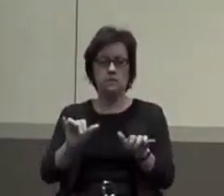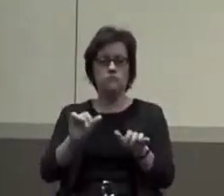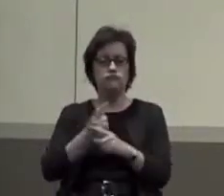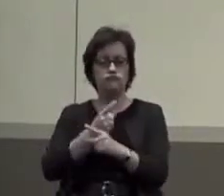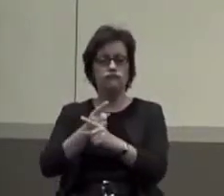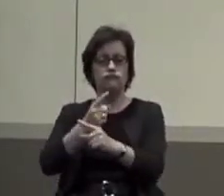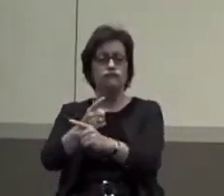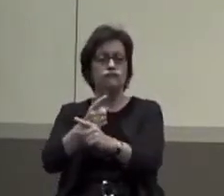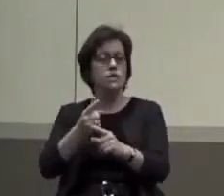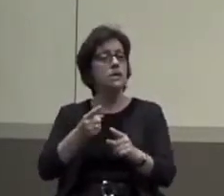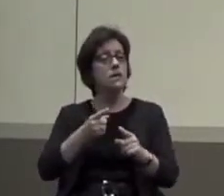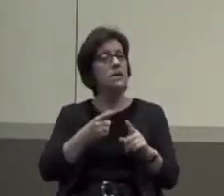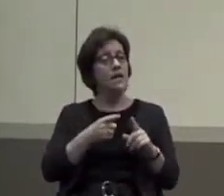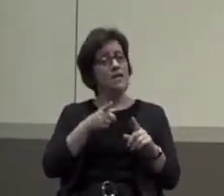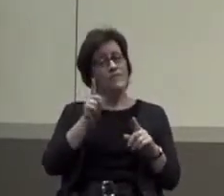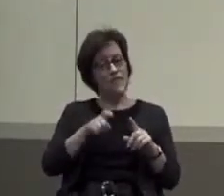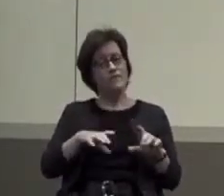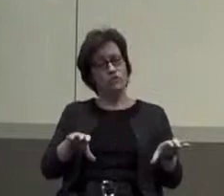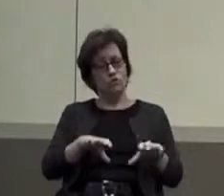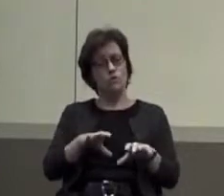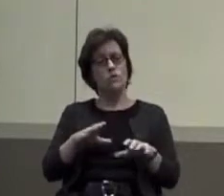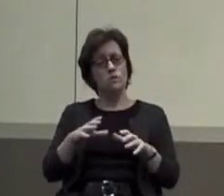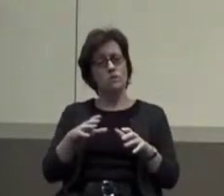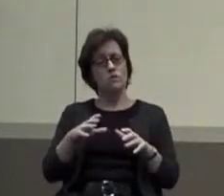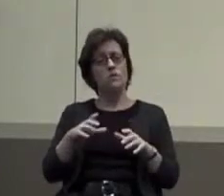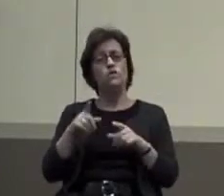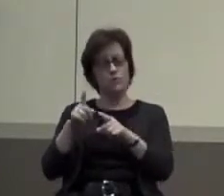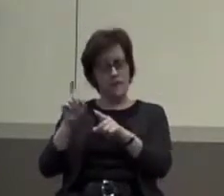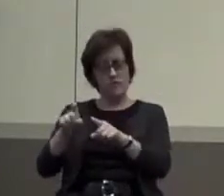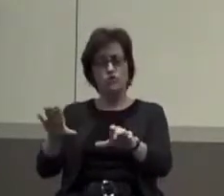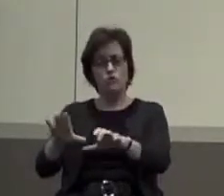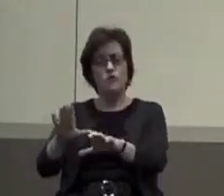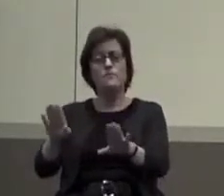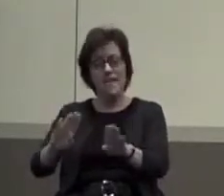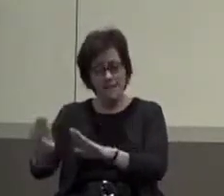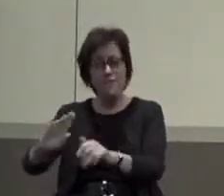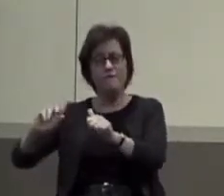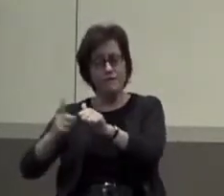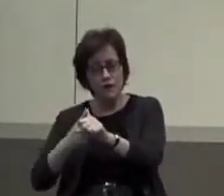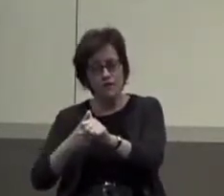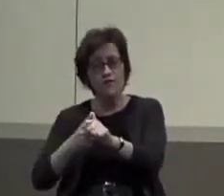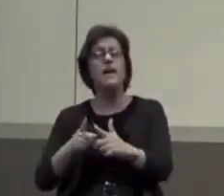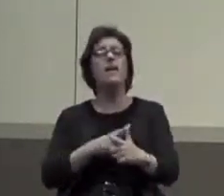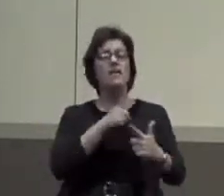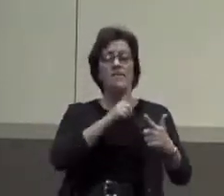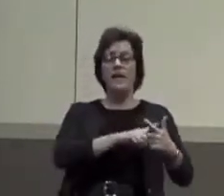they need to do the behavior before they get the reinforcement.